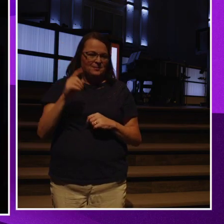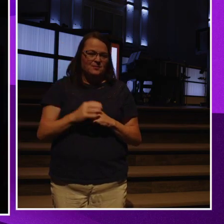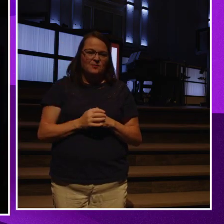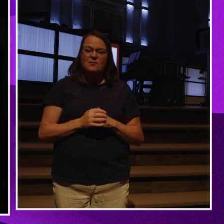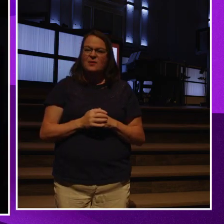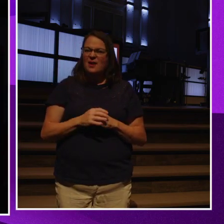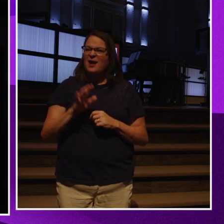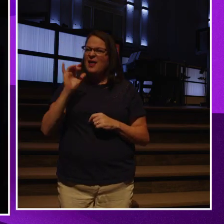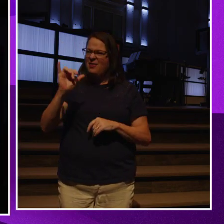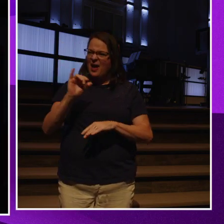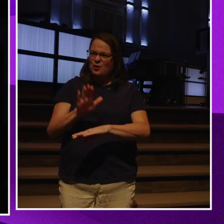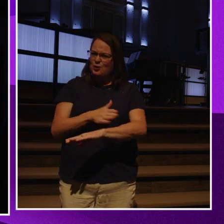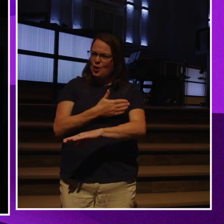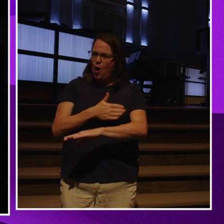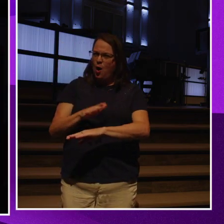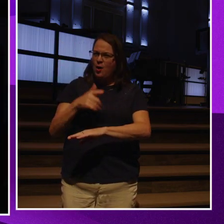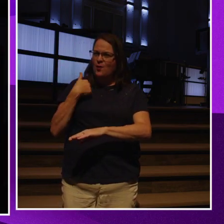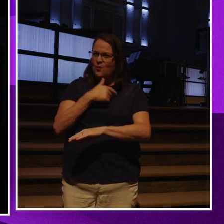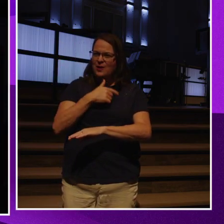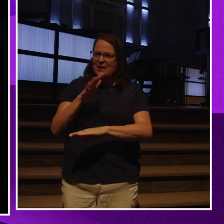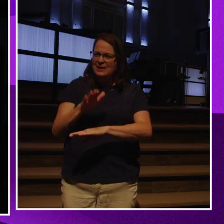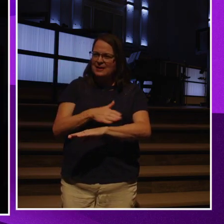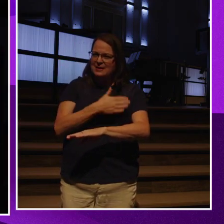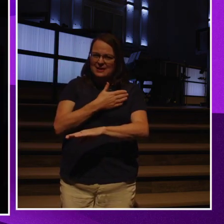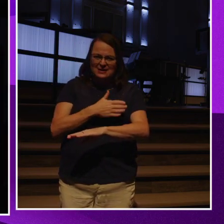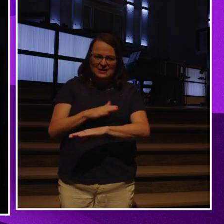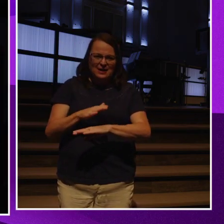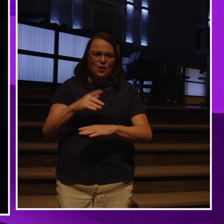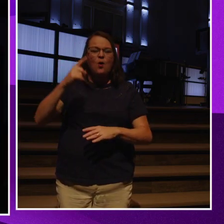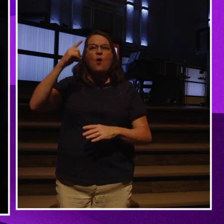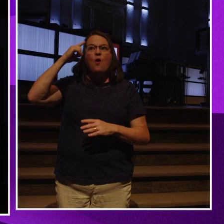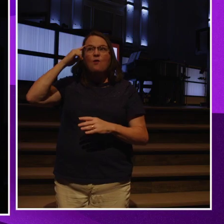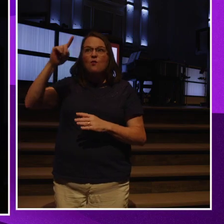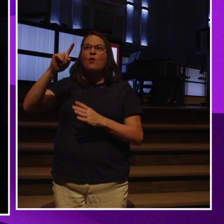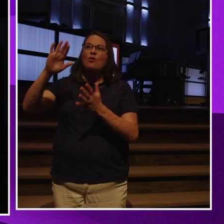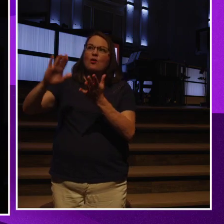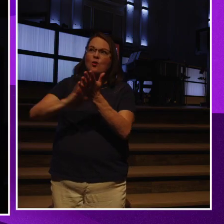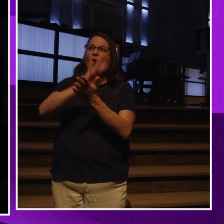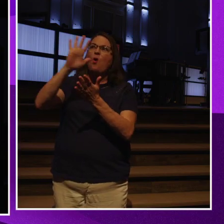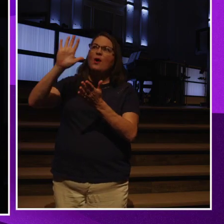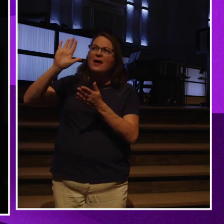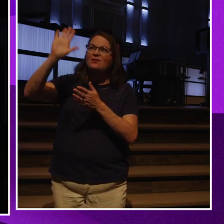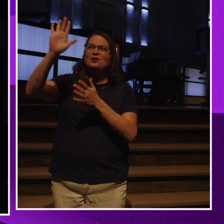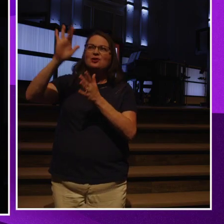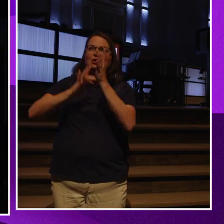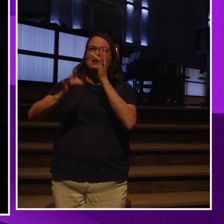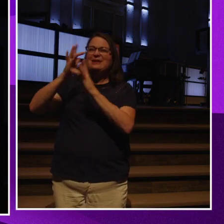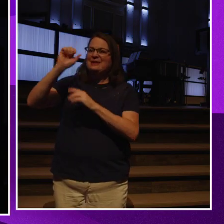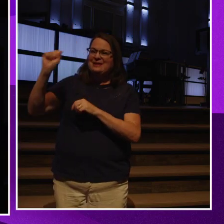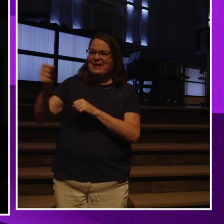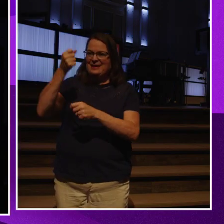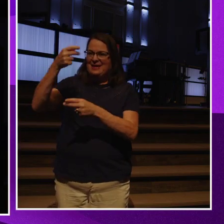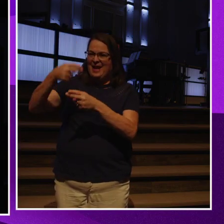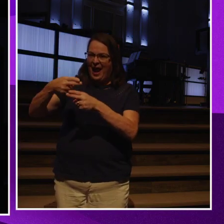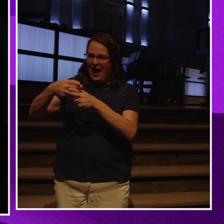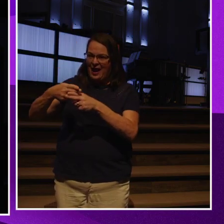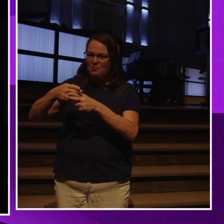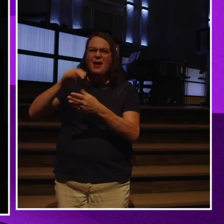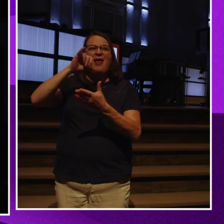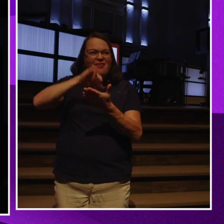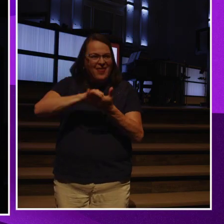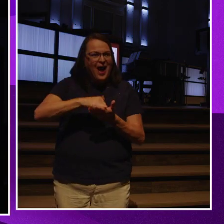That song we sang earlier, we sing, for the glory of Jesus' name. That's why we serve. That's what